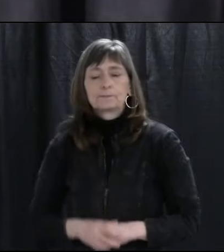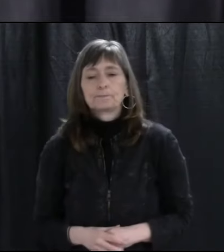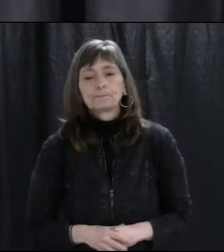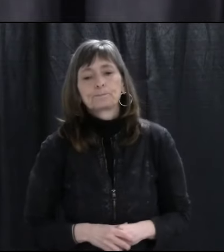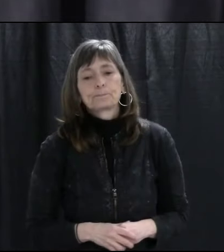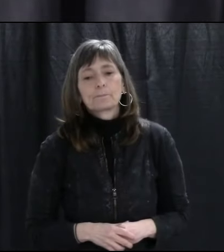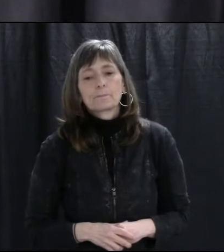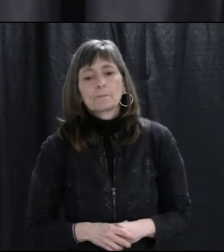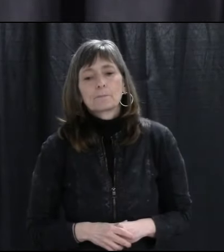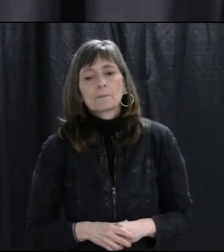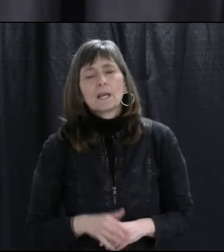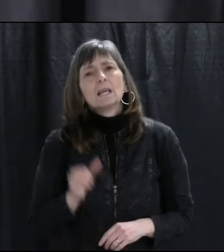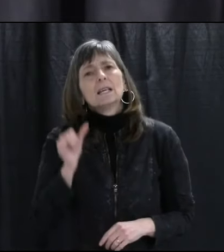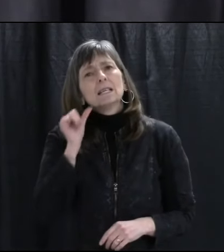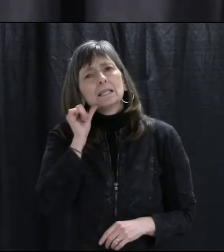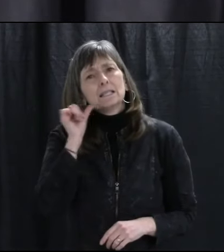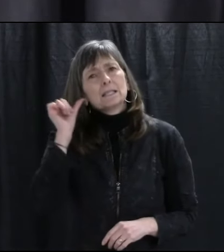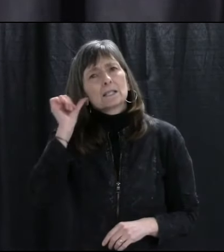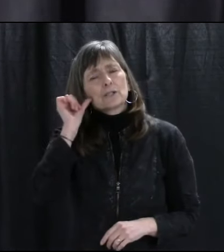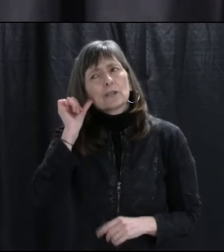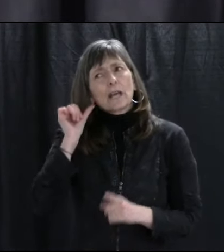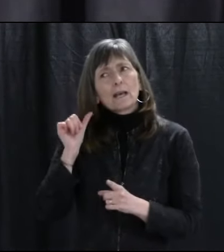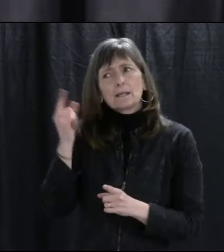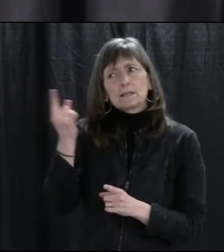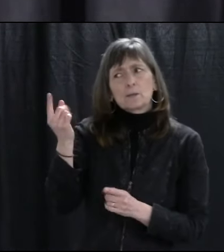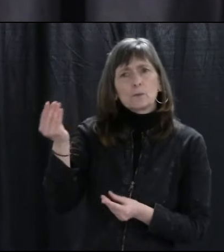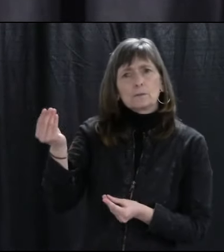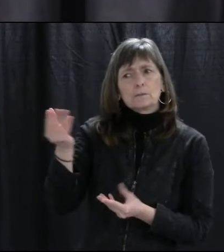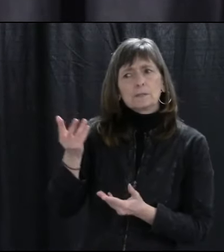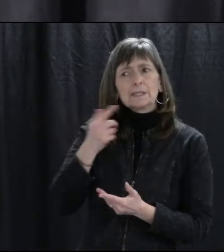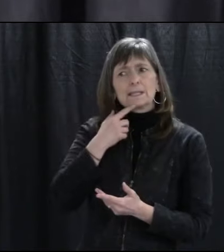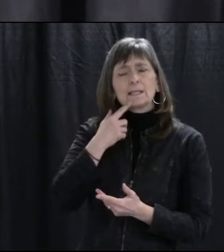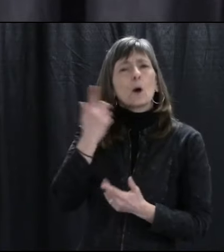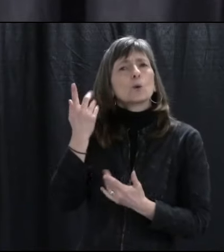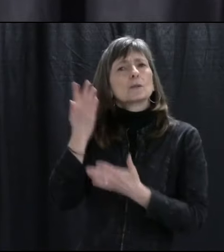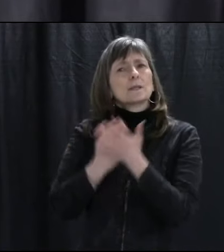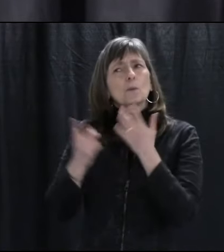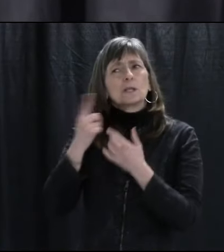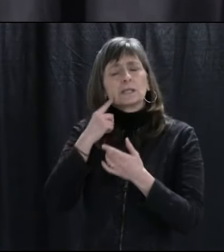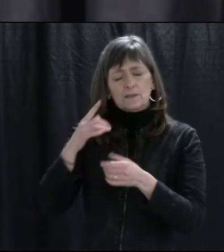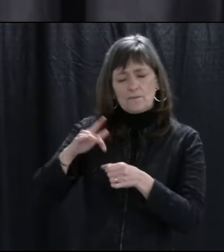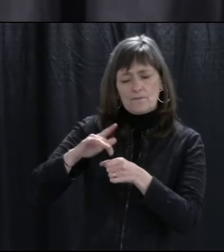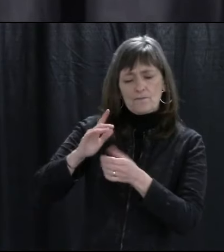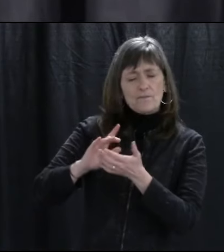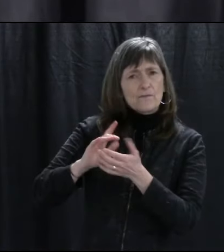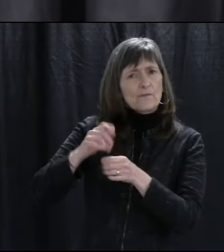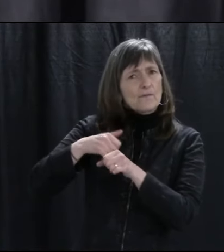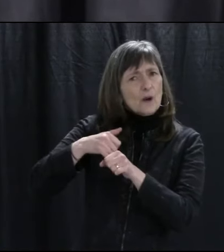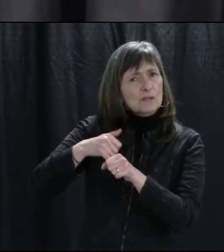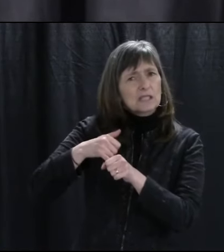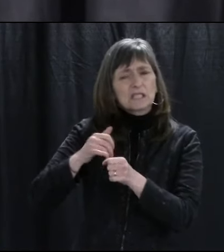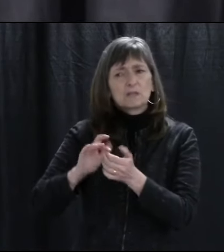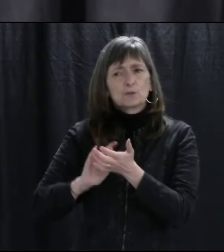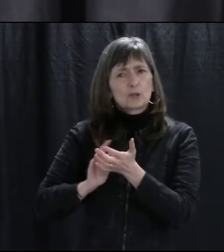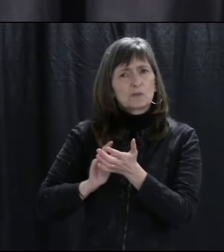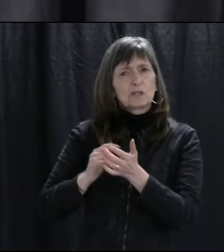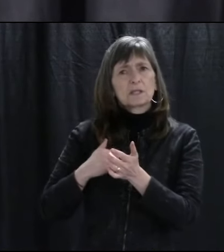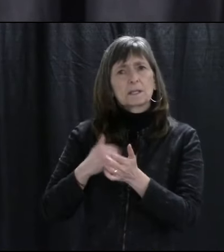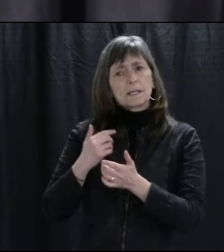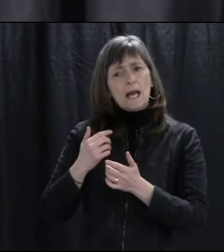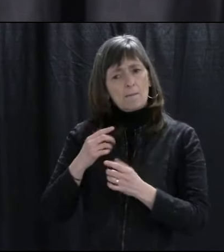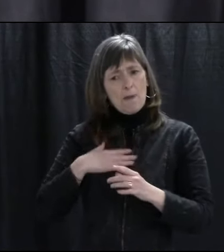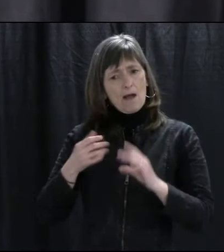questions, I've heard that my comments around pharmacists and prescriptions have caused some agitation.